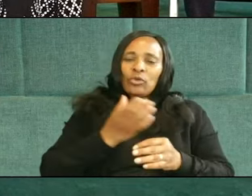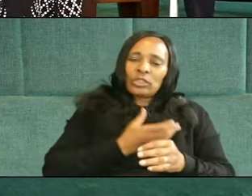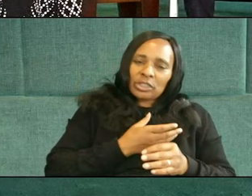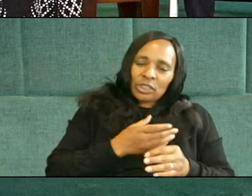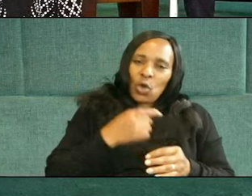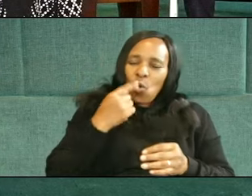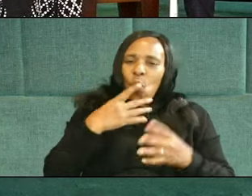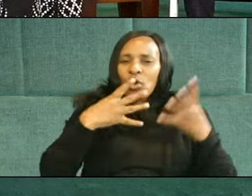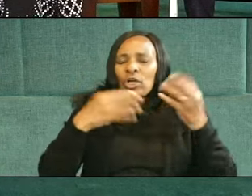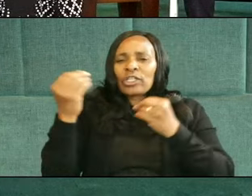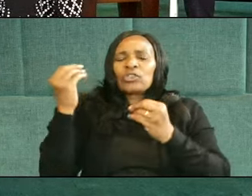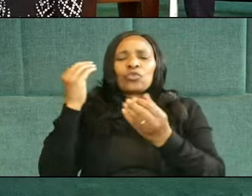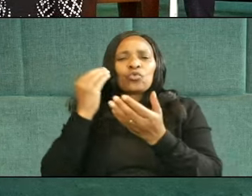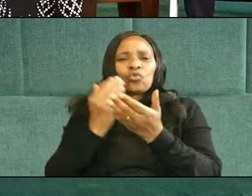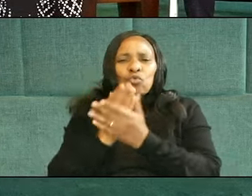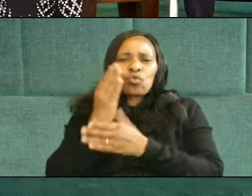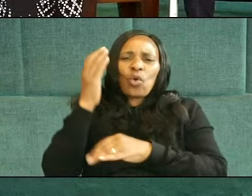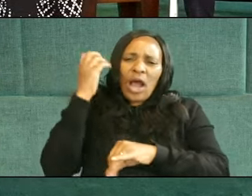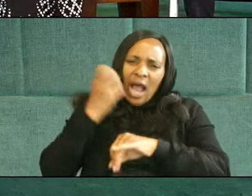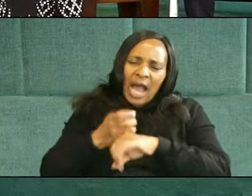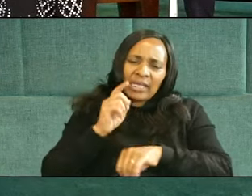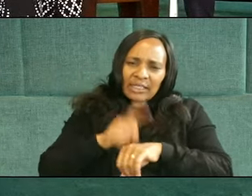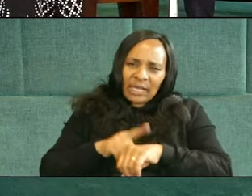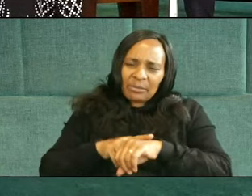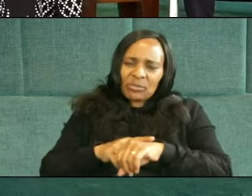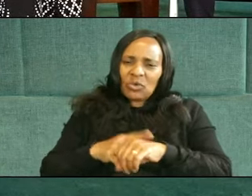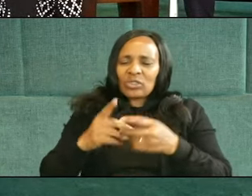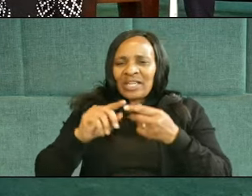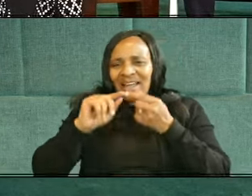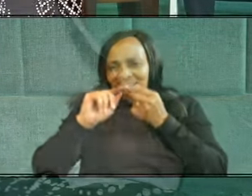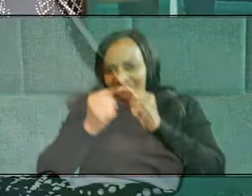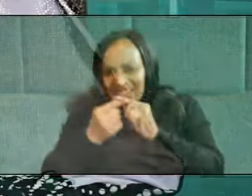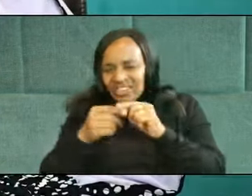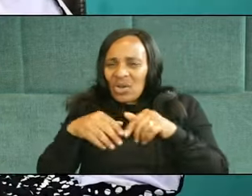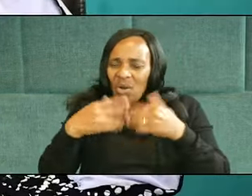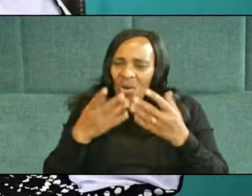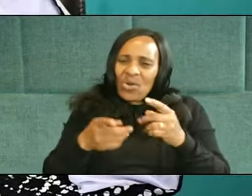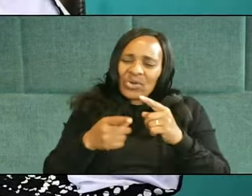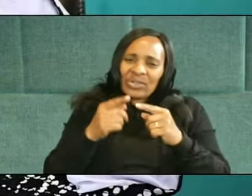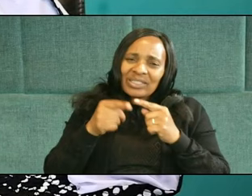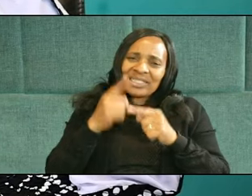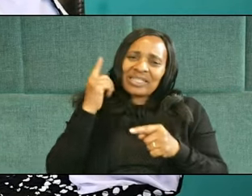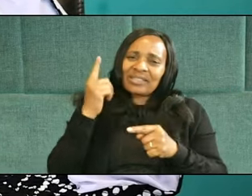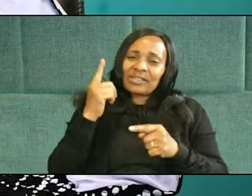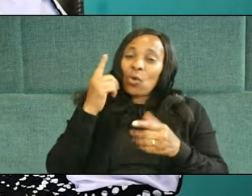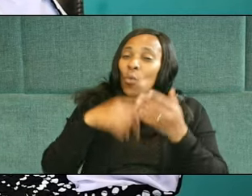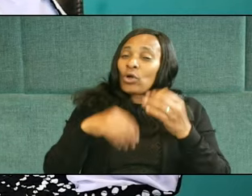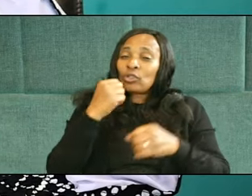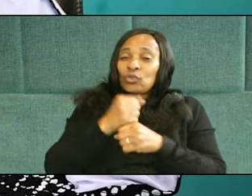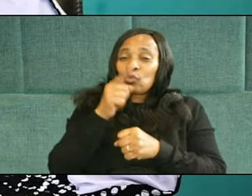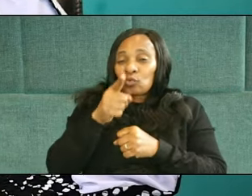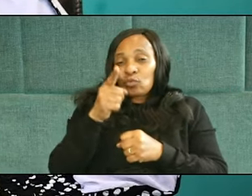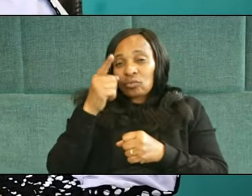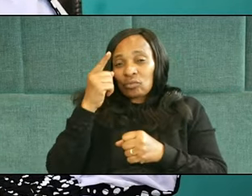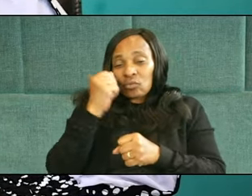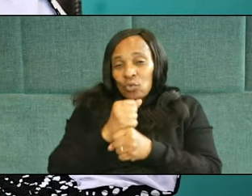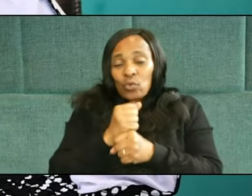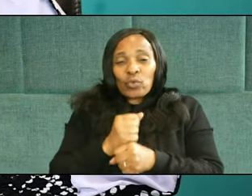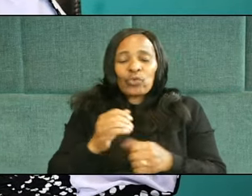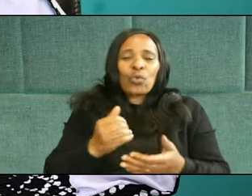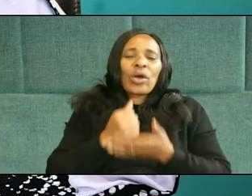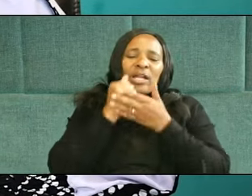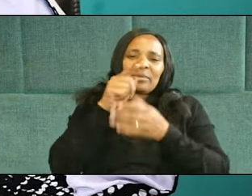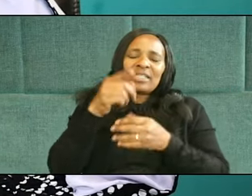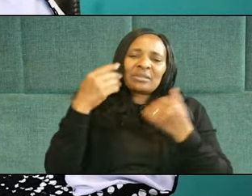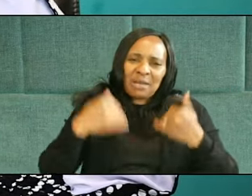who's going through a tough time, who has been hurt or killed? Mm-hmm. And what can you do to help this person and or